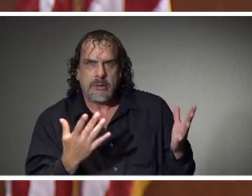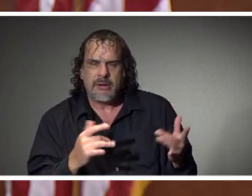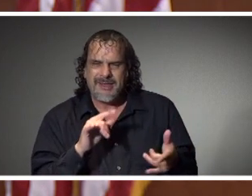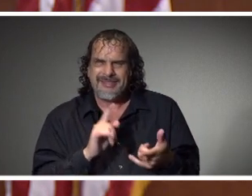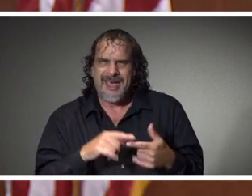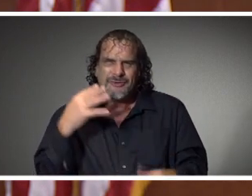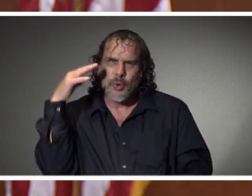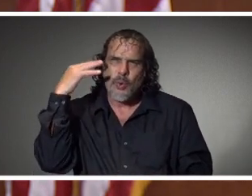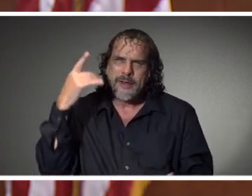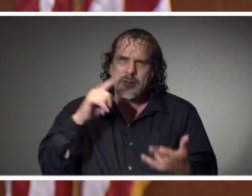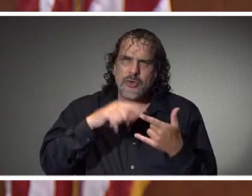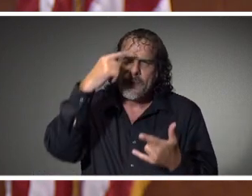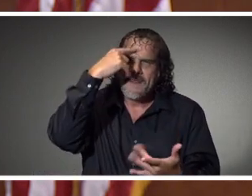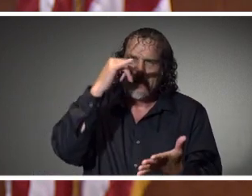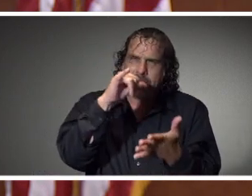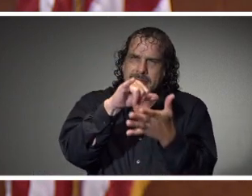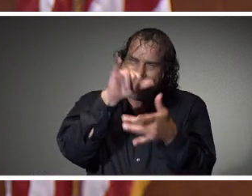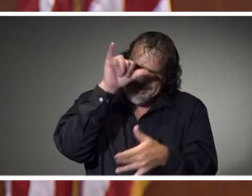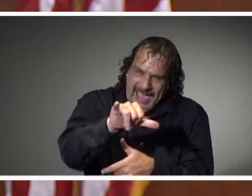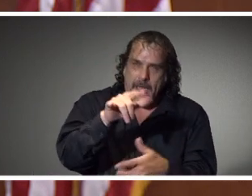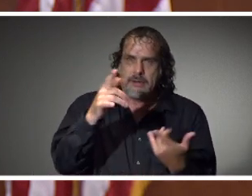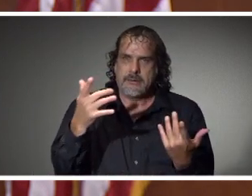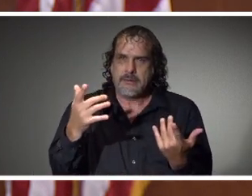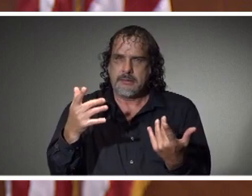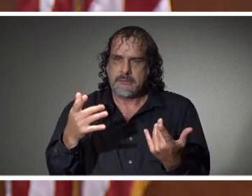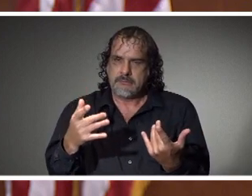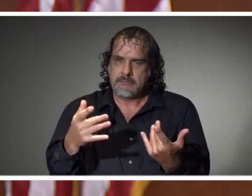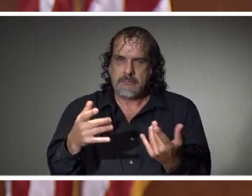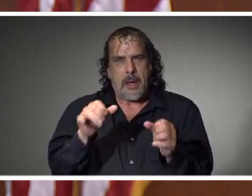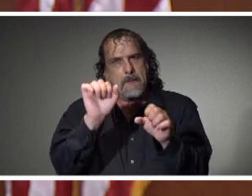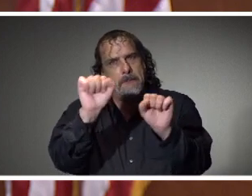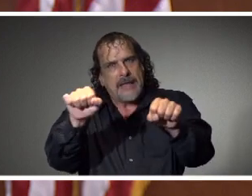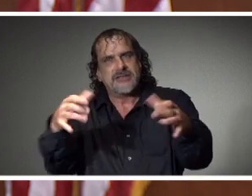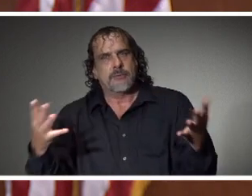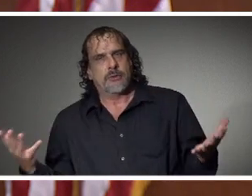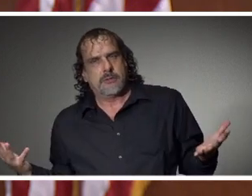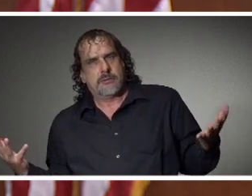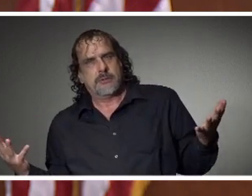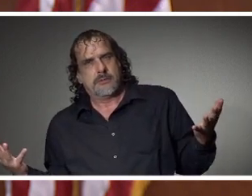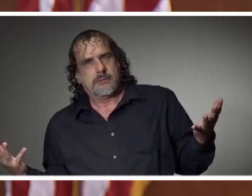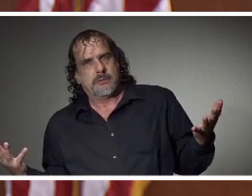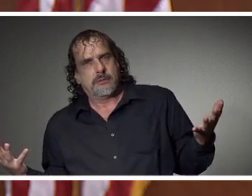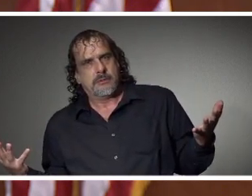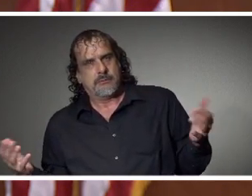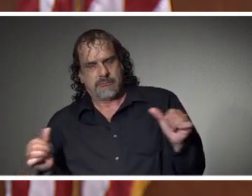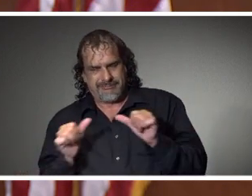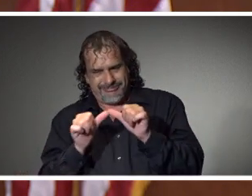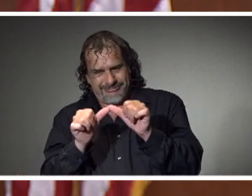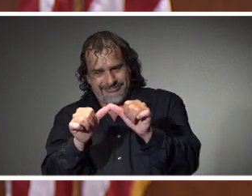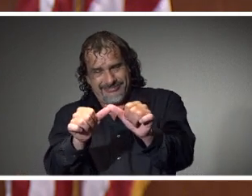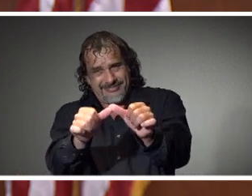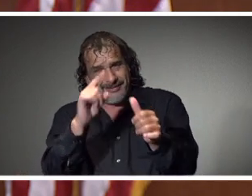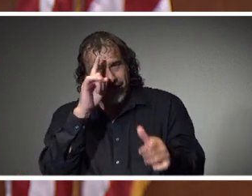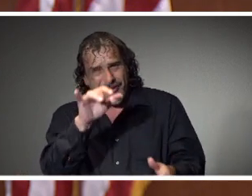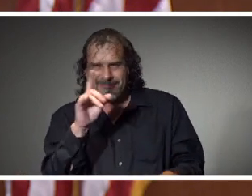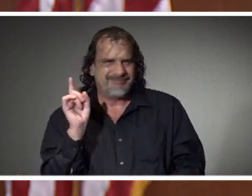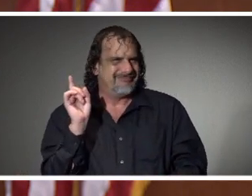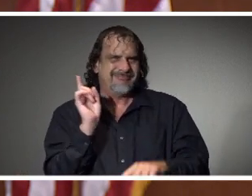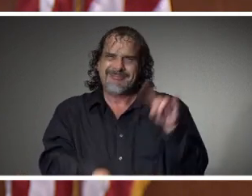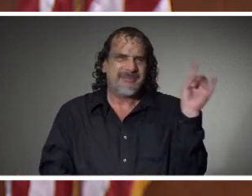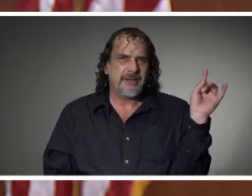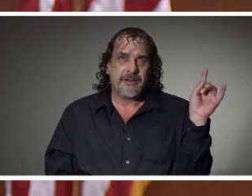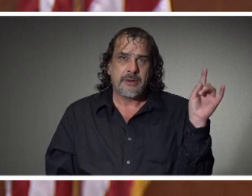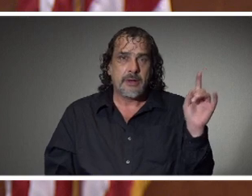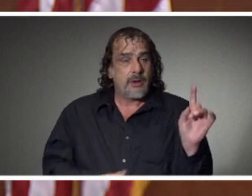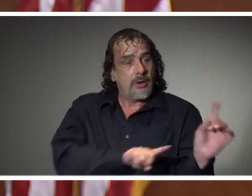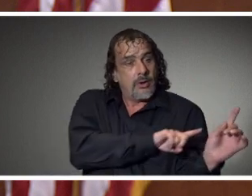It's insane to believe that that is a sustainable long-term policy. Our goal is to get